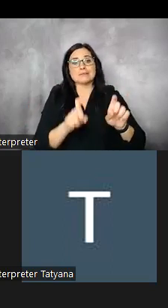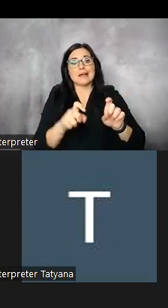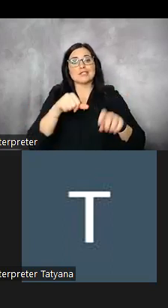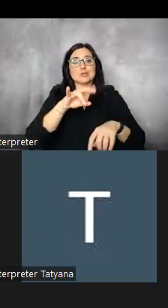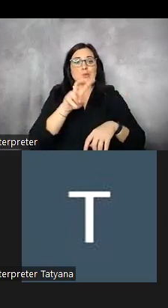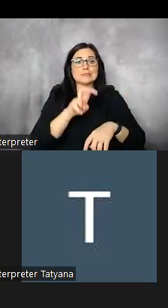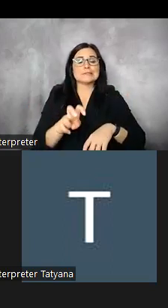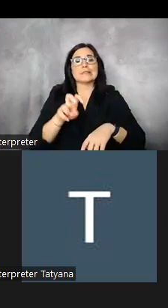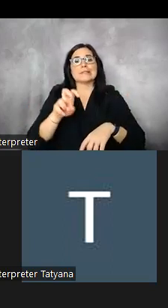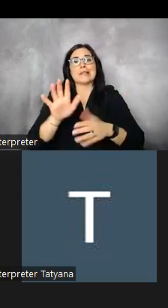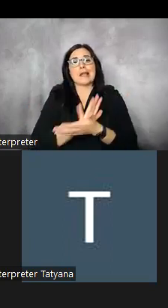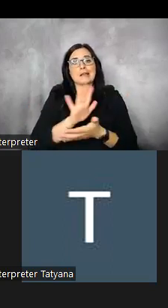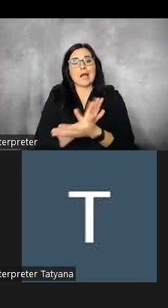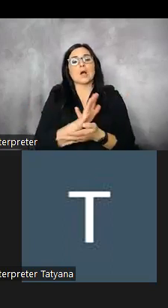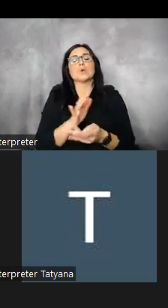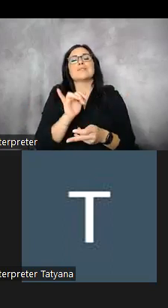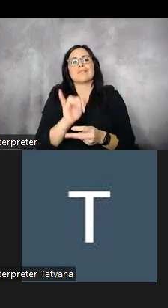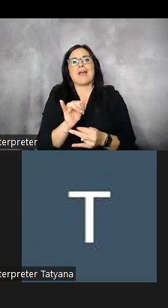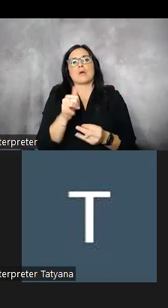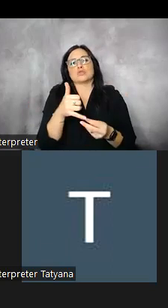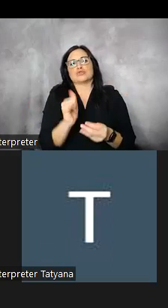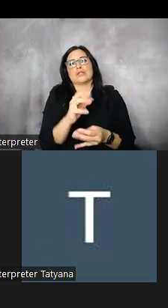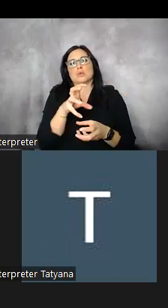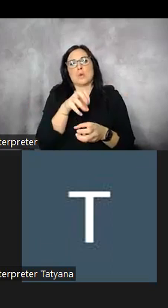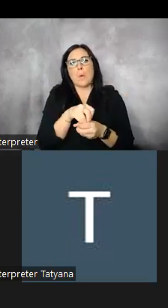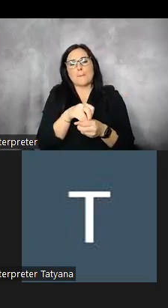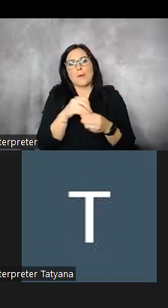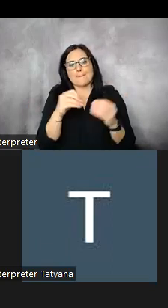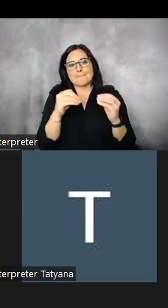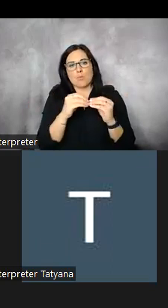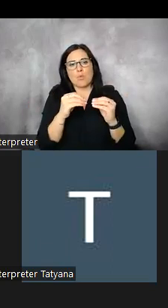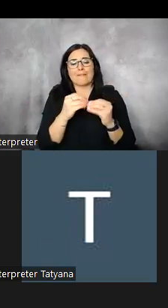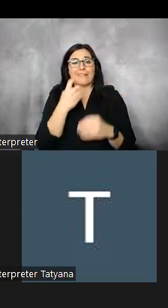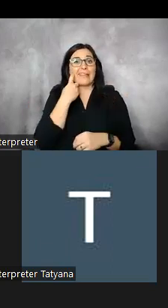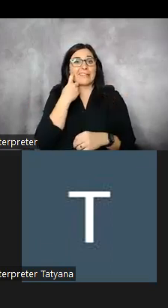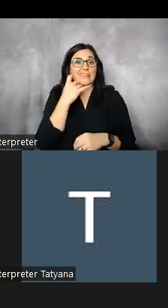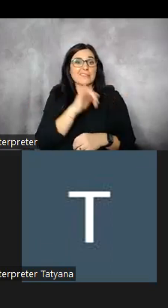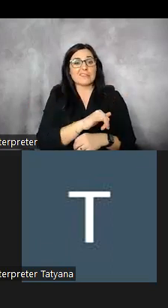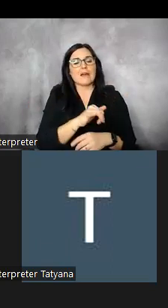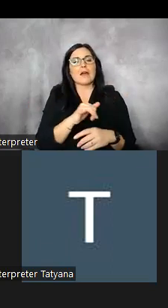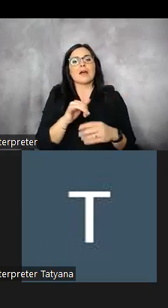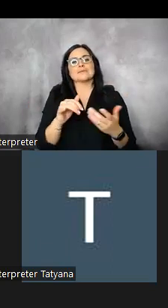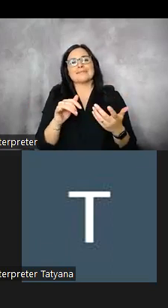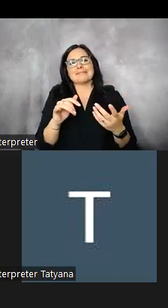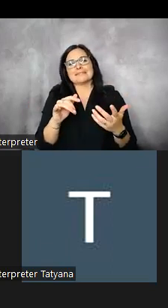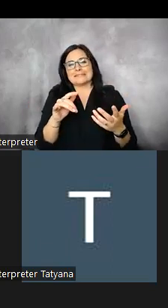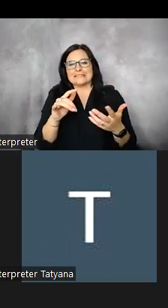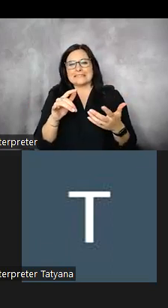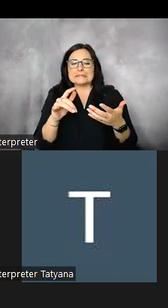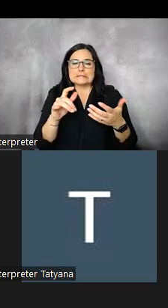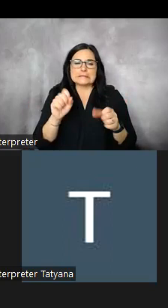handouts are something that we've been trying to incorporate more of lately. It can be logistically